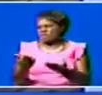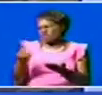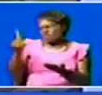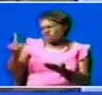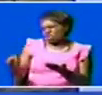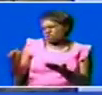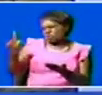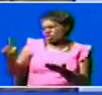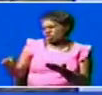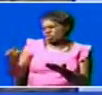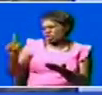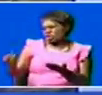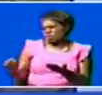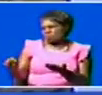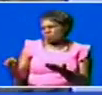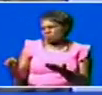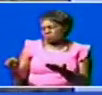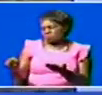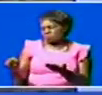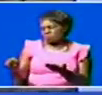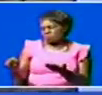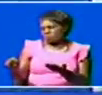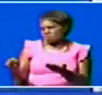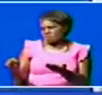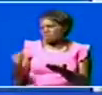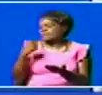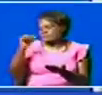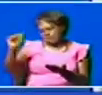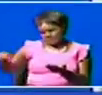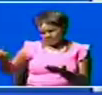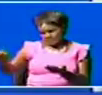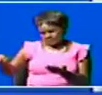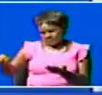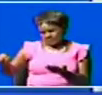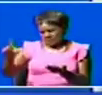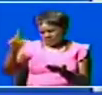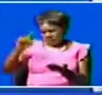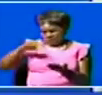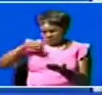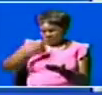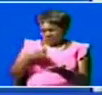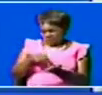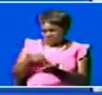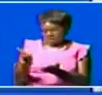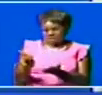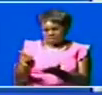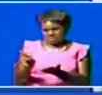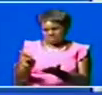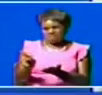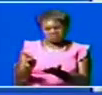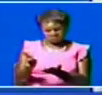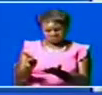kind of you know, charges? Yusuf, you just said it. Our charges at Texas Cancer Center